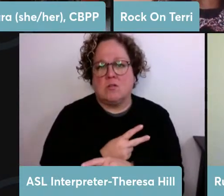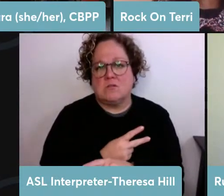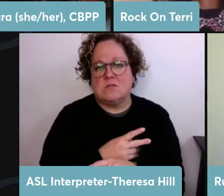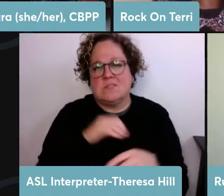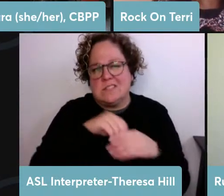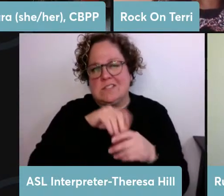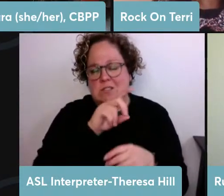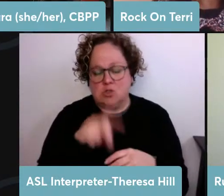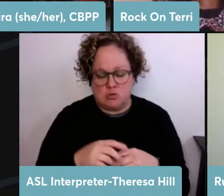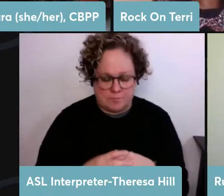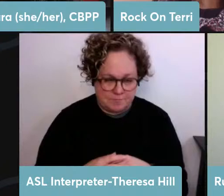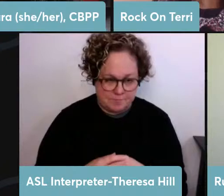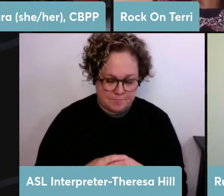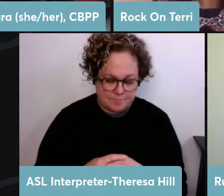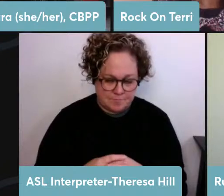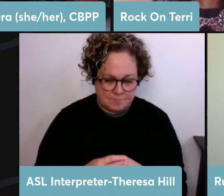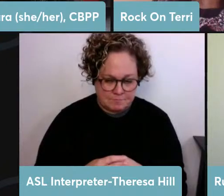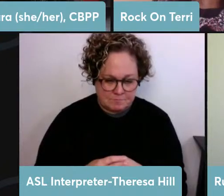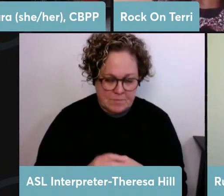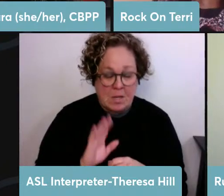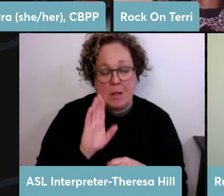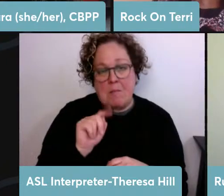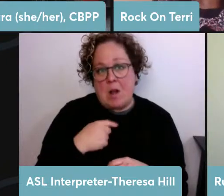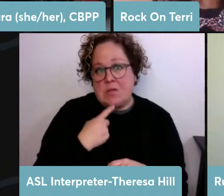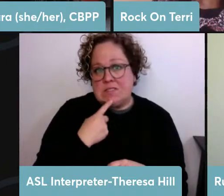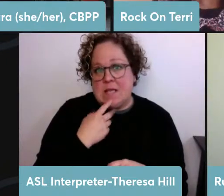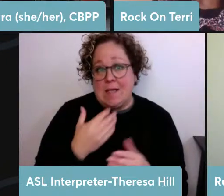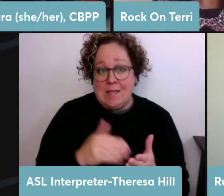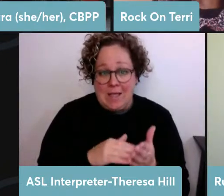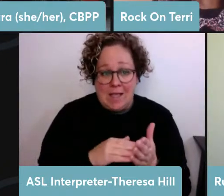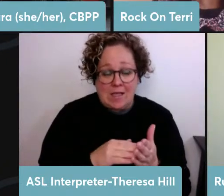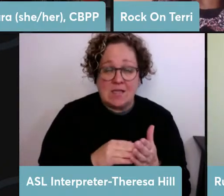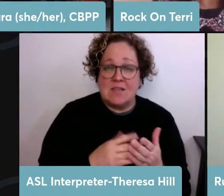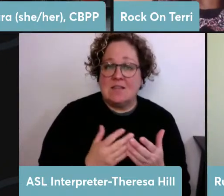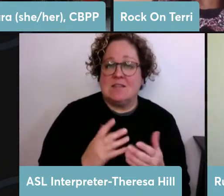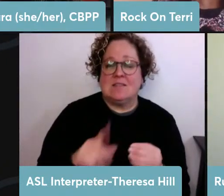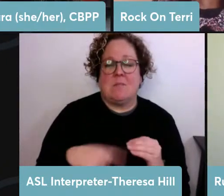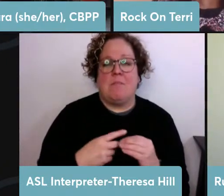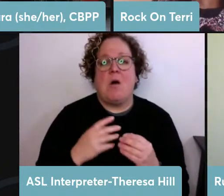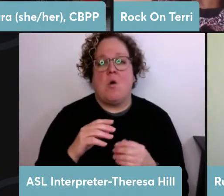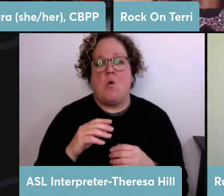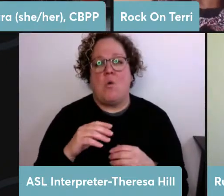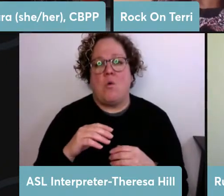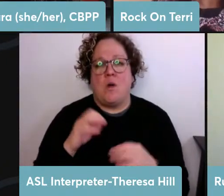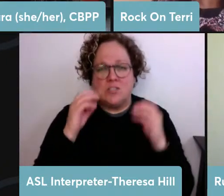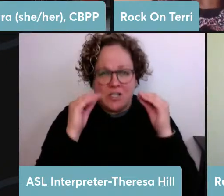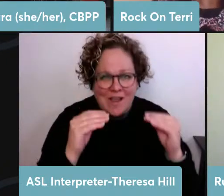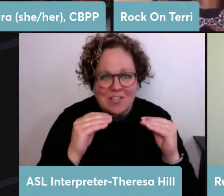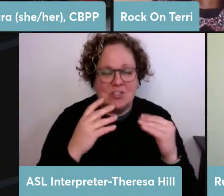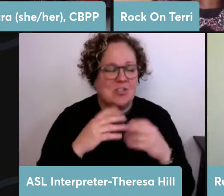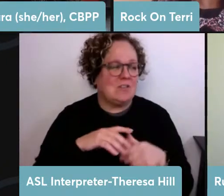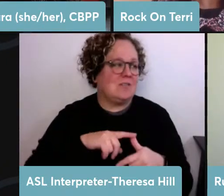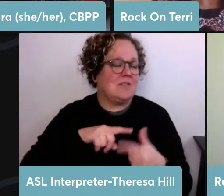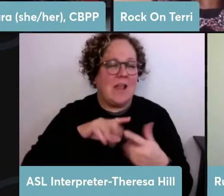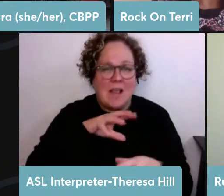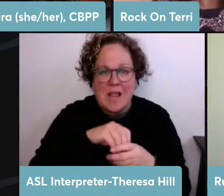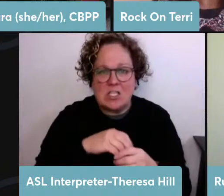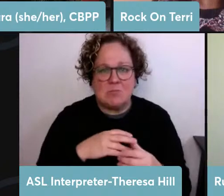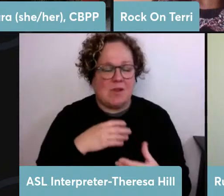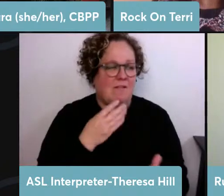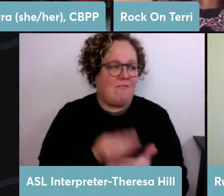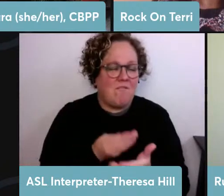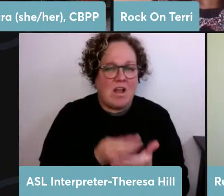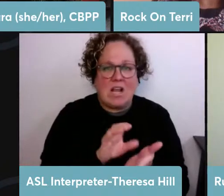say, again, it's about education, engagement, funding. And part of funding is funding those who